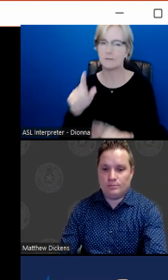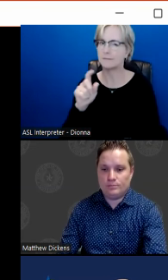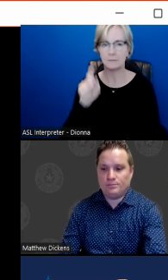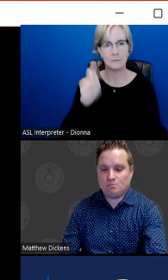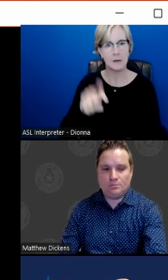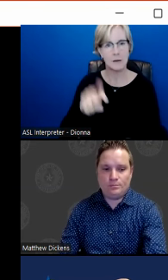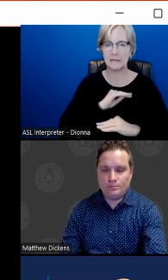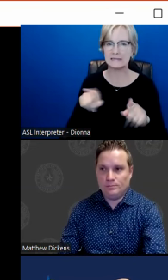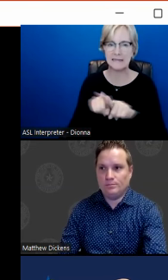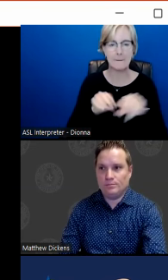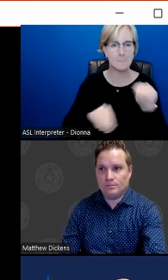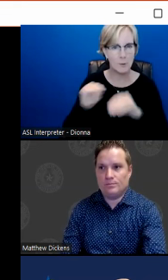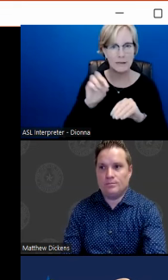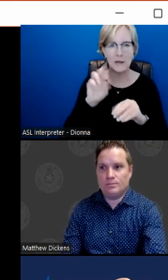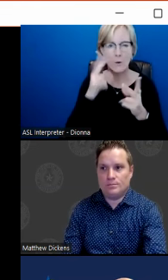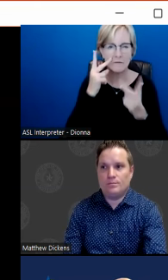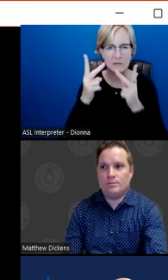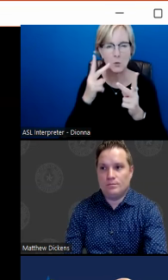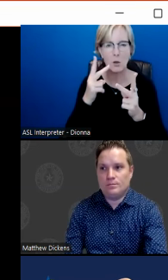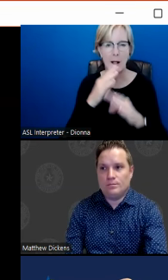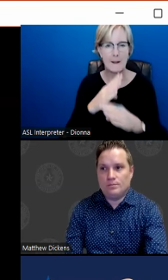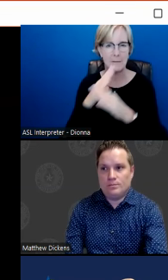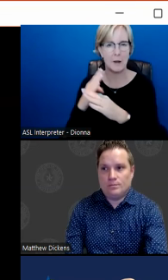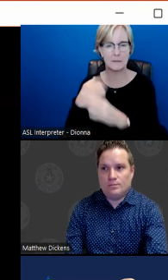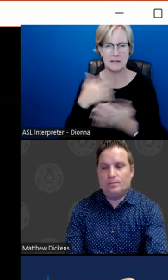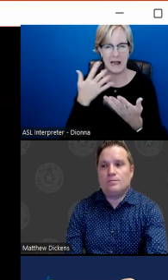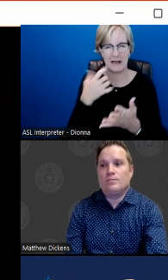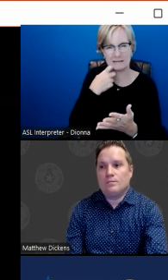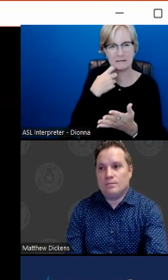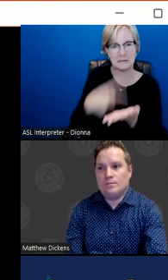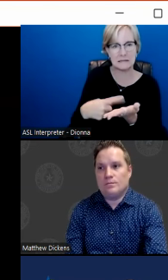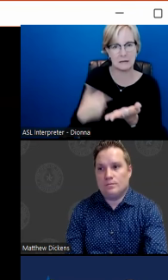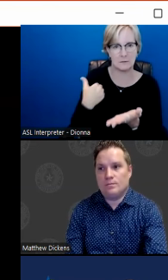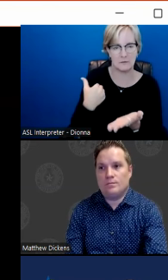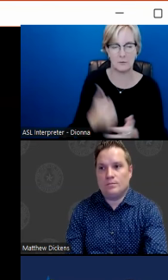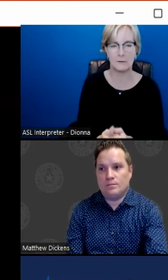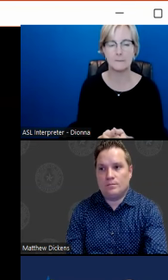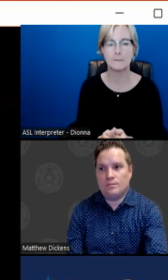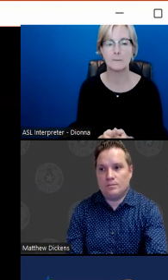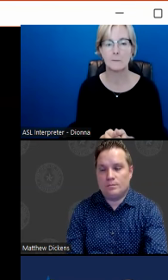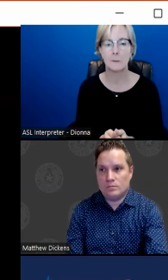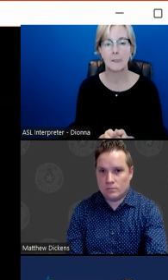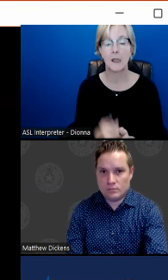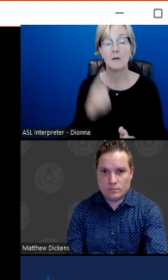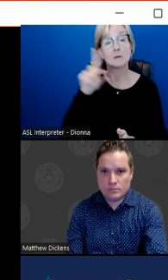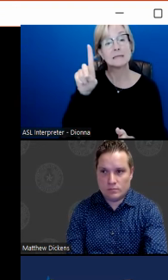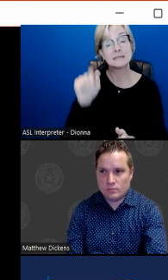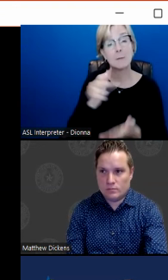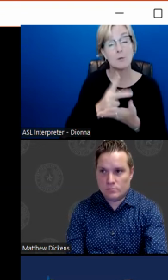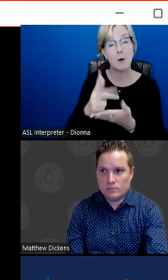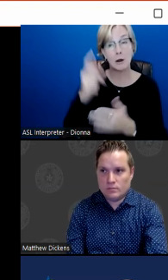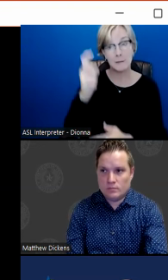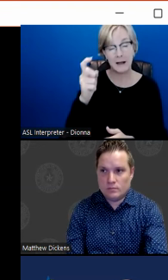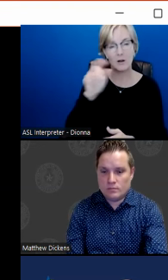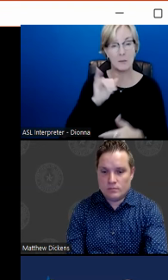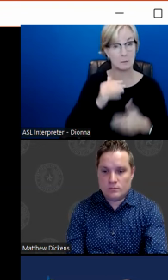mobility impairments or visual impairments that I discussed early on in the presentation. For a disabled parking placard, the